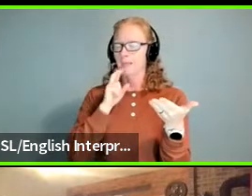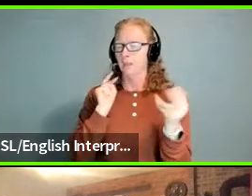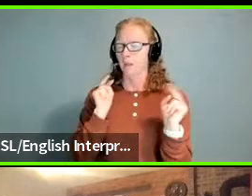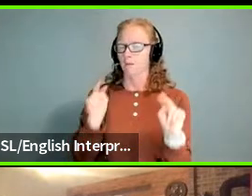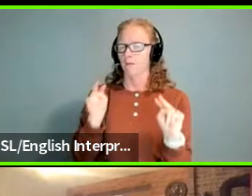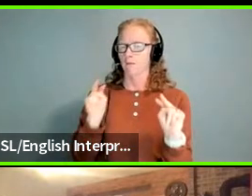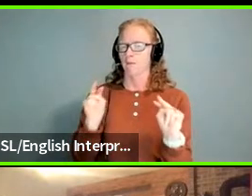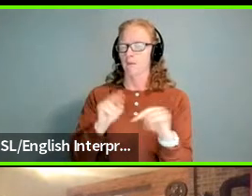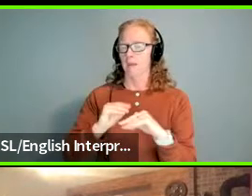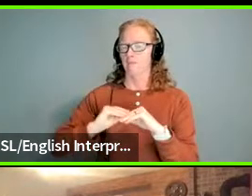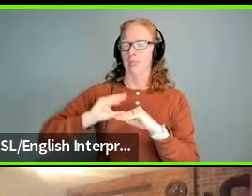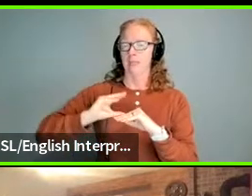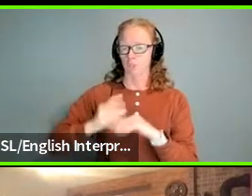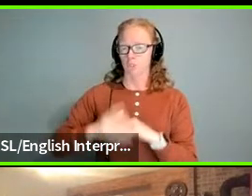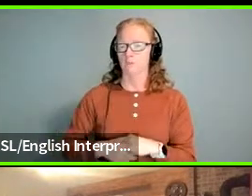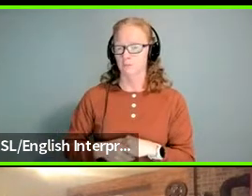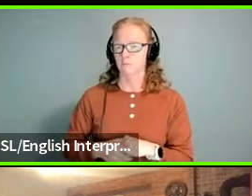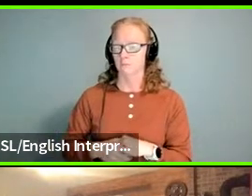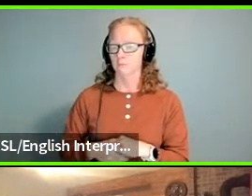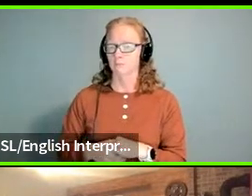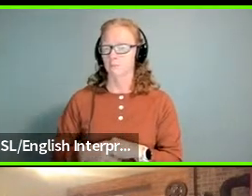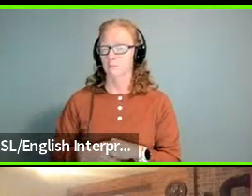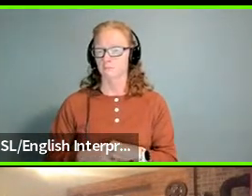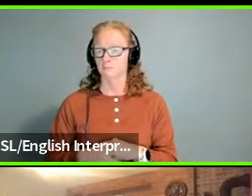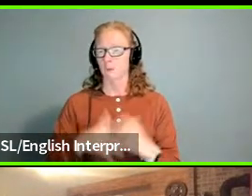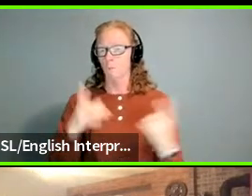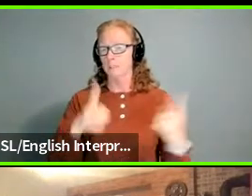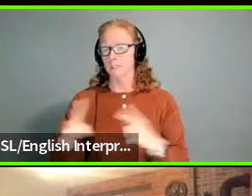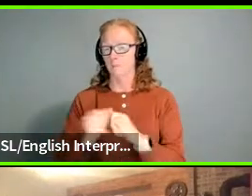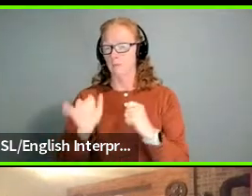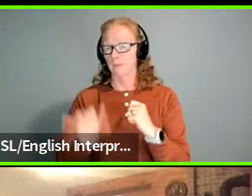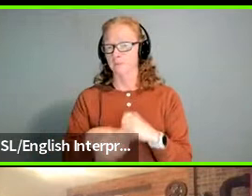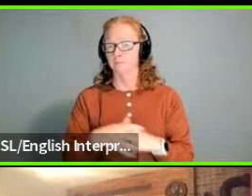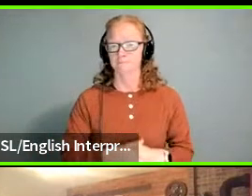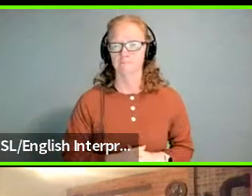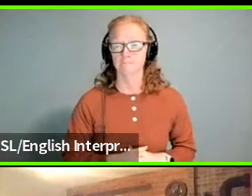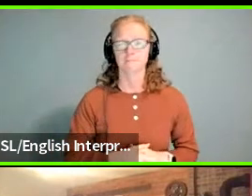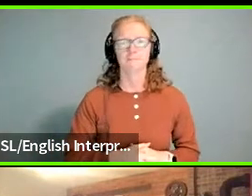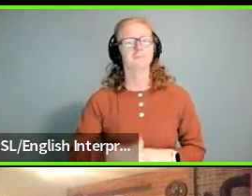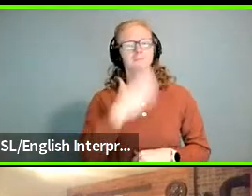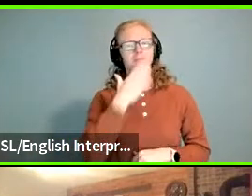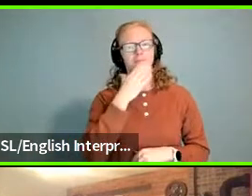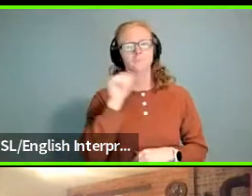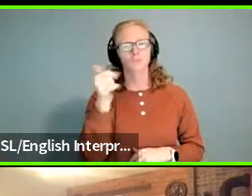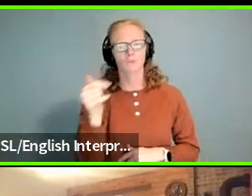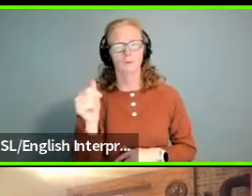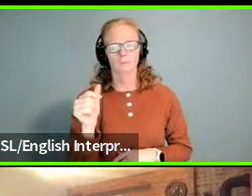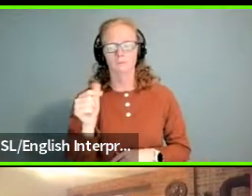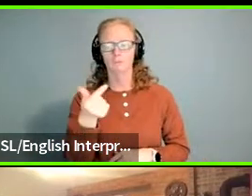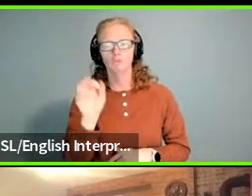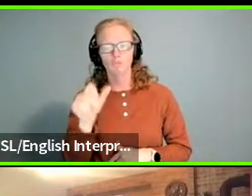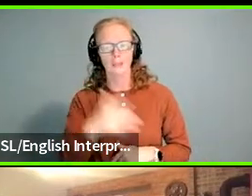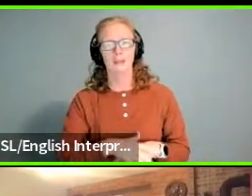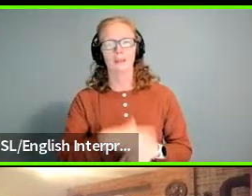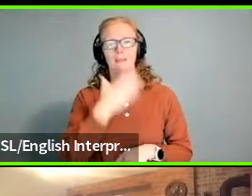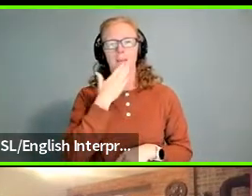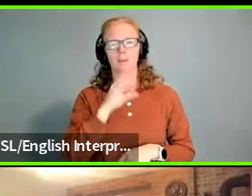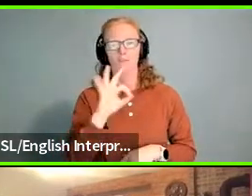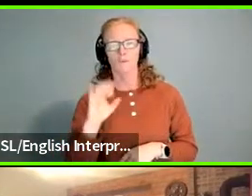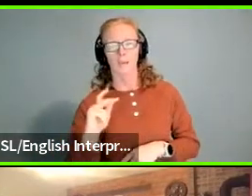where inflation is going. Okay. Thank you, Greg. Thanks, Frank.